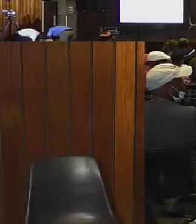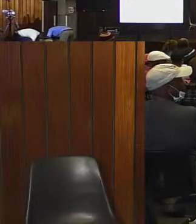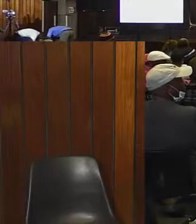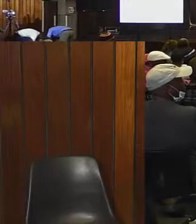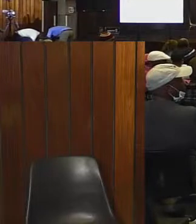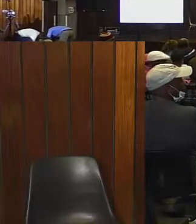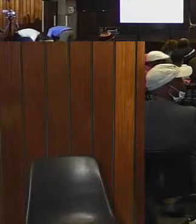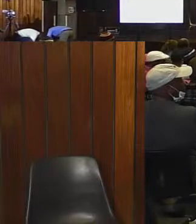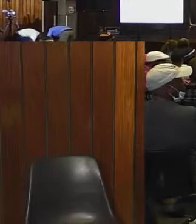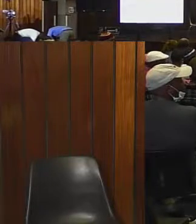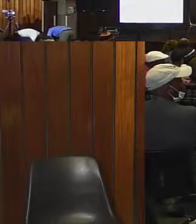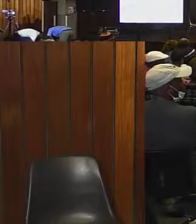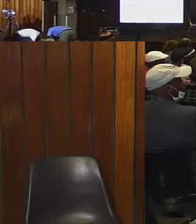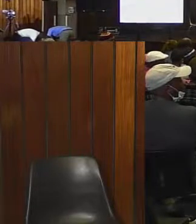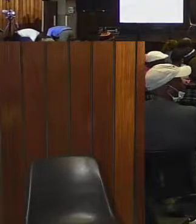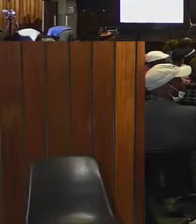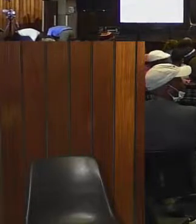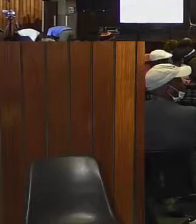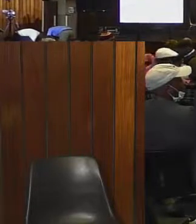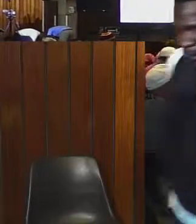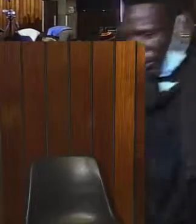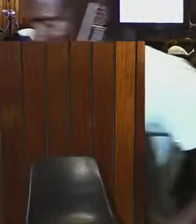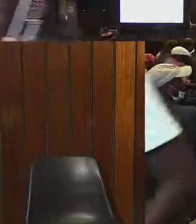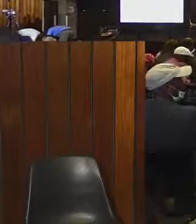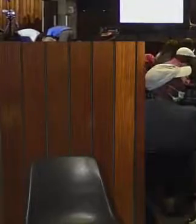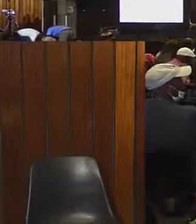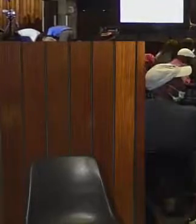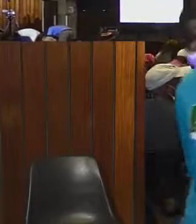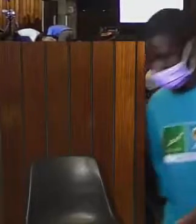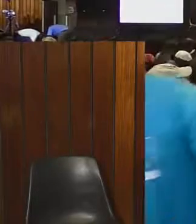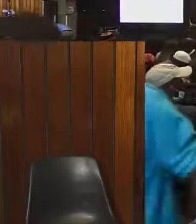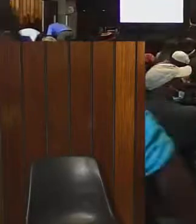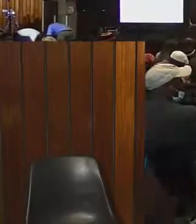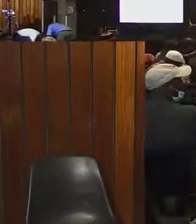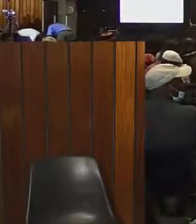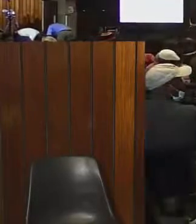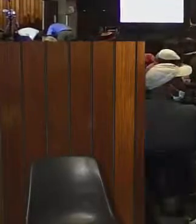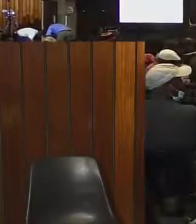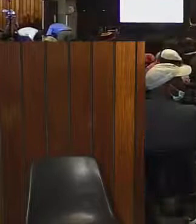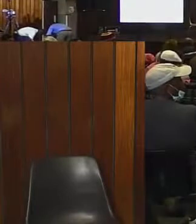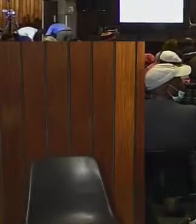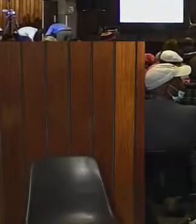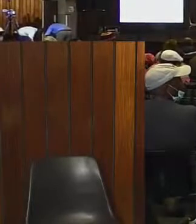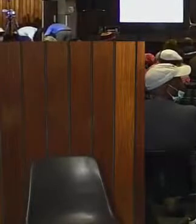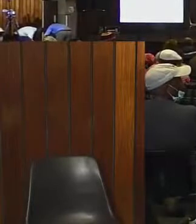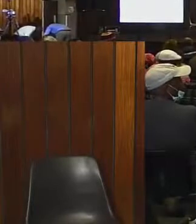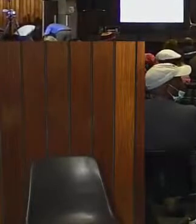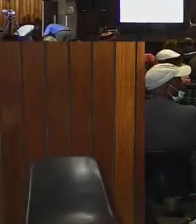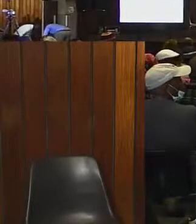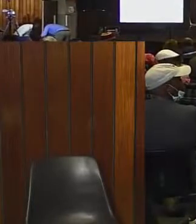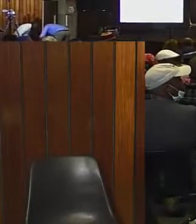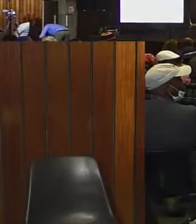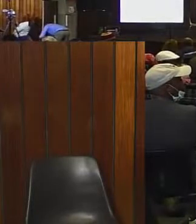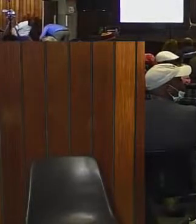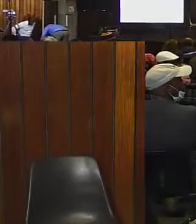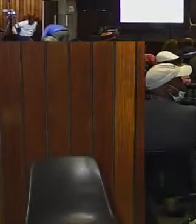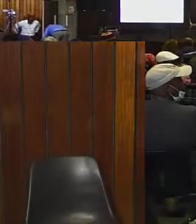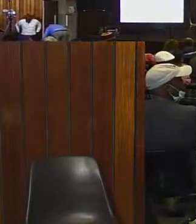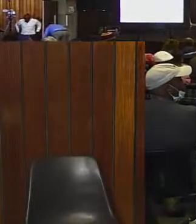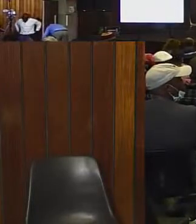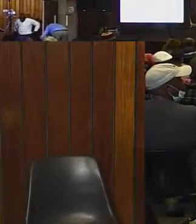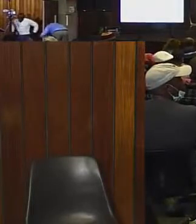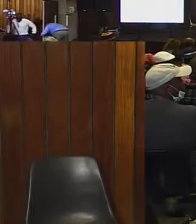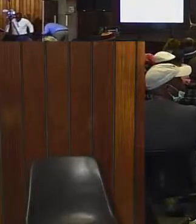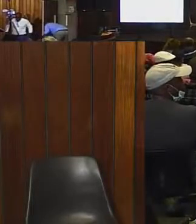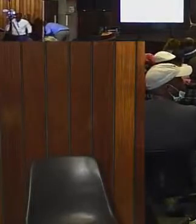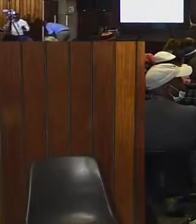now is not good and it's for a long time now. Number two, I don't know,